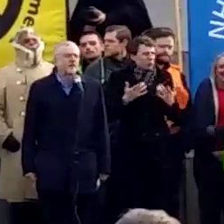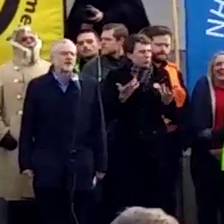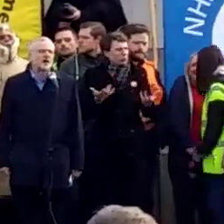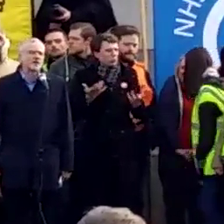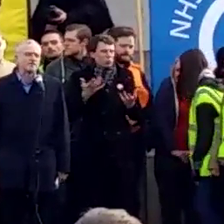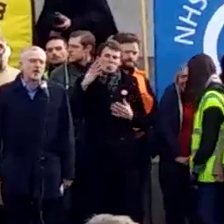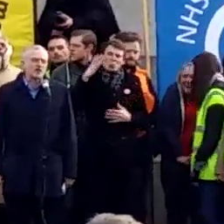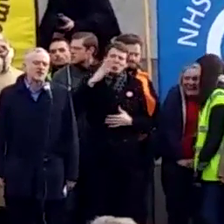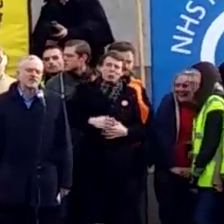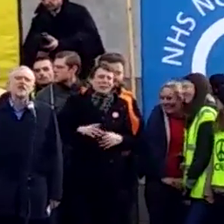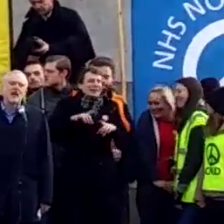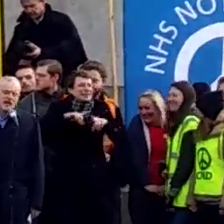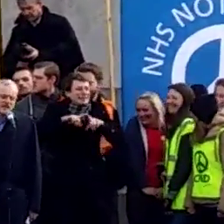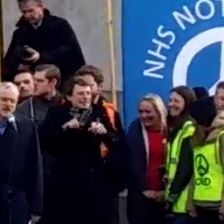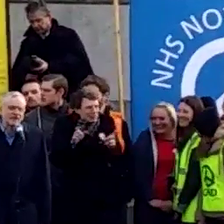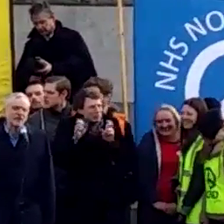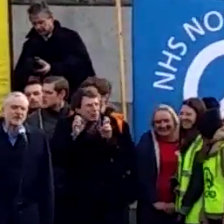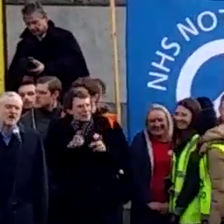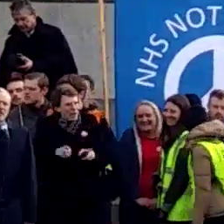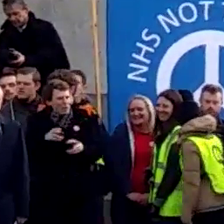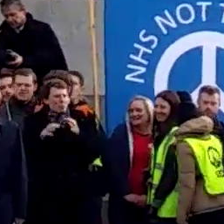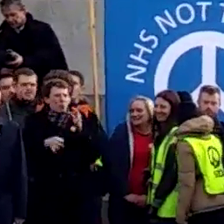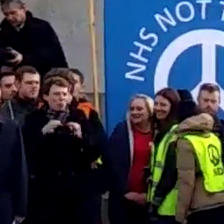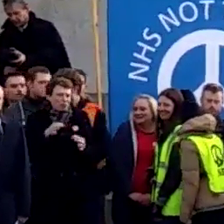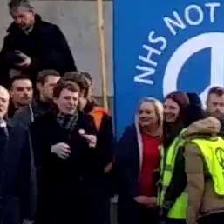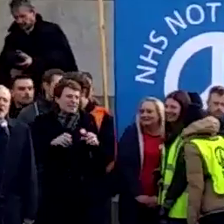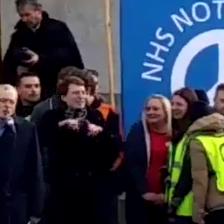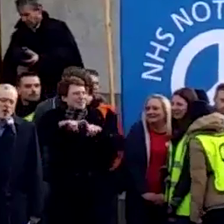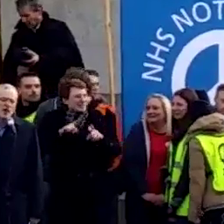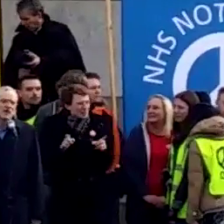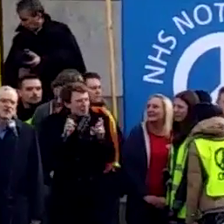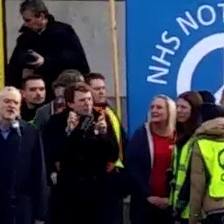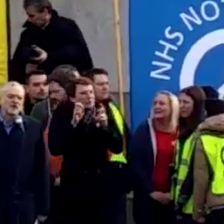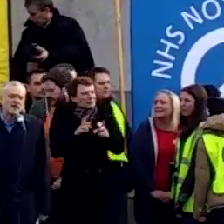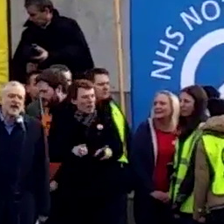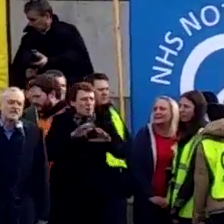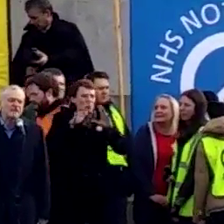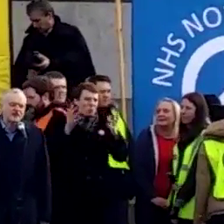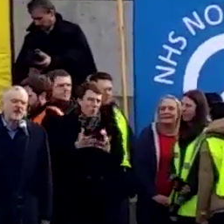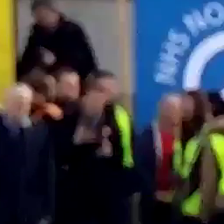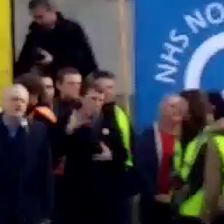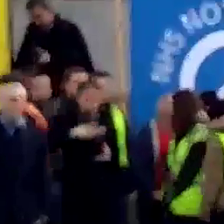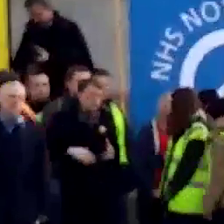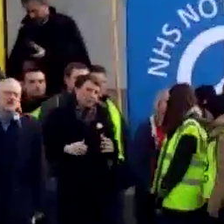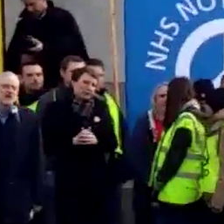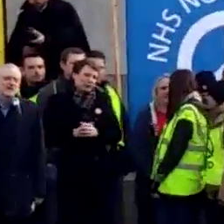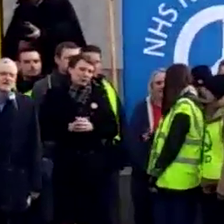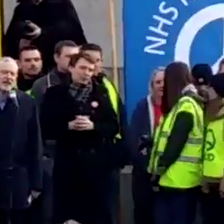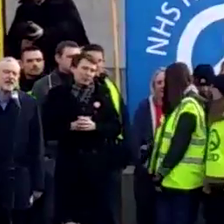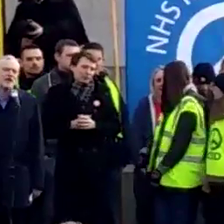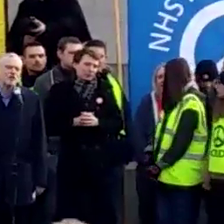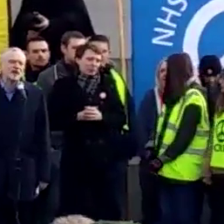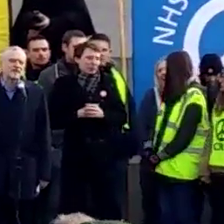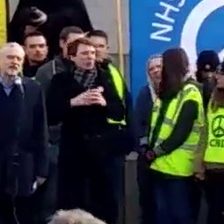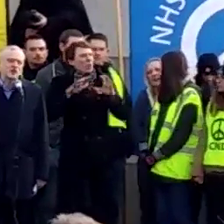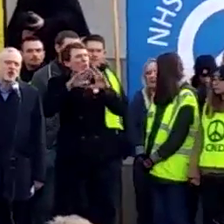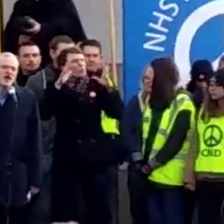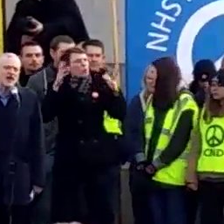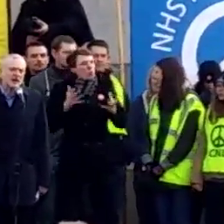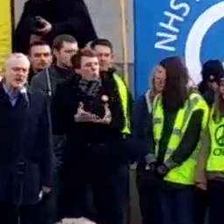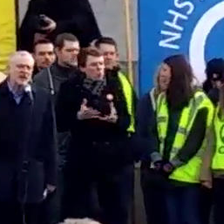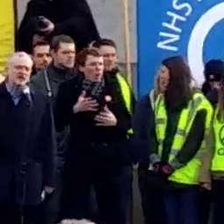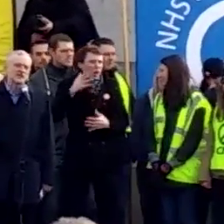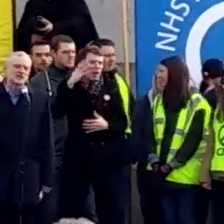of a different kind of politics in a different kind of world. A world that emphasizes dealing with